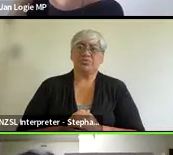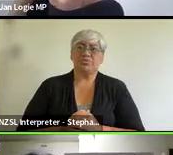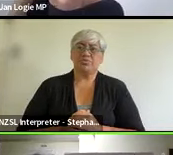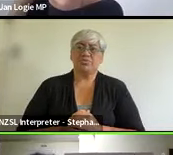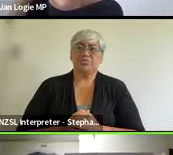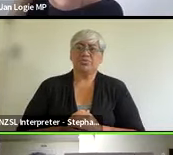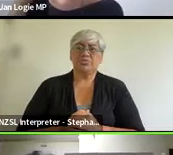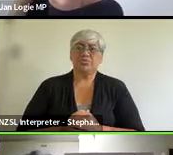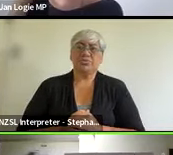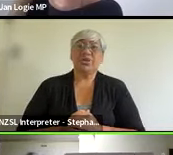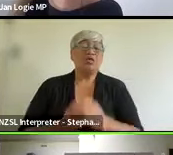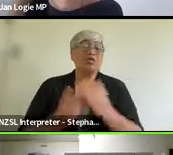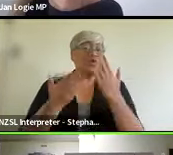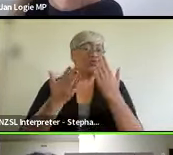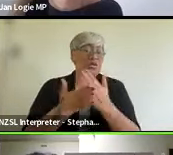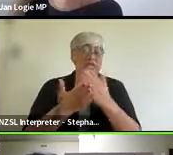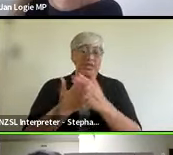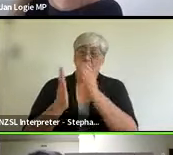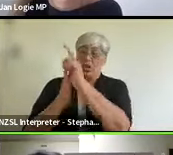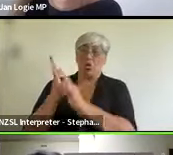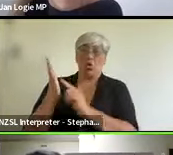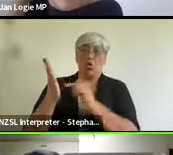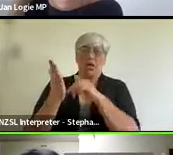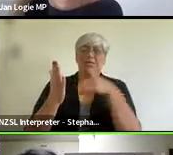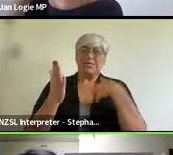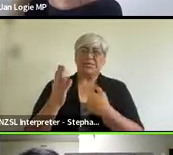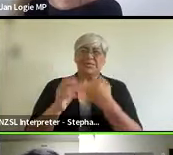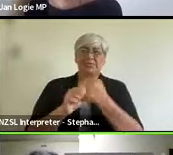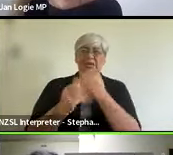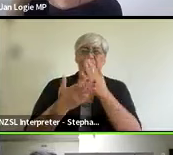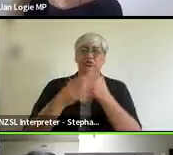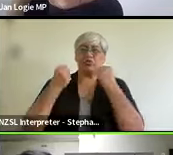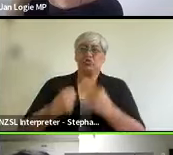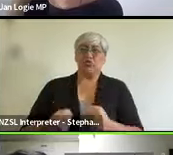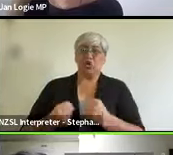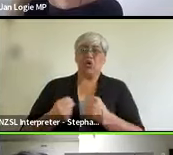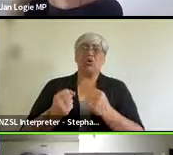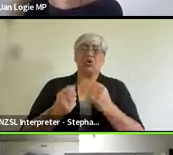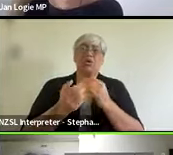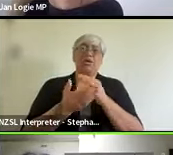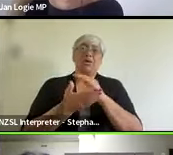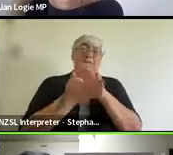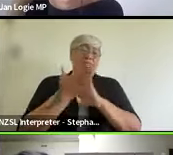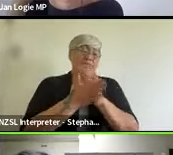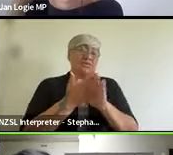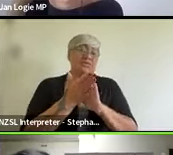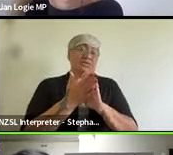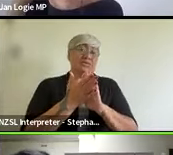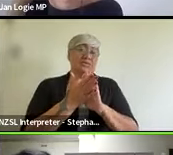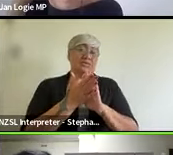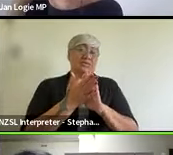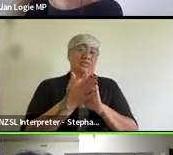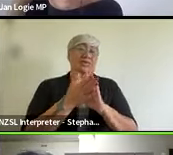legislation that will enable it to be